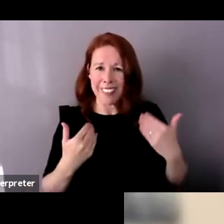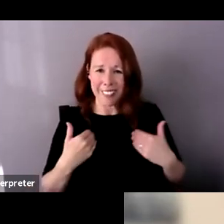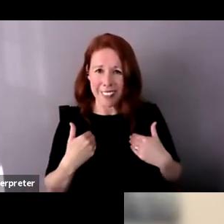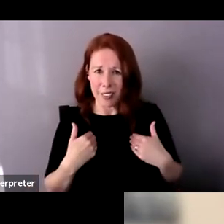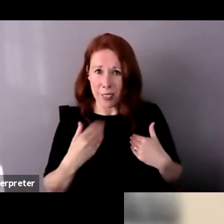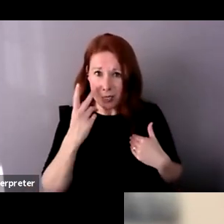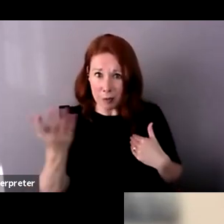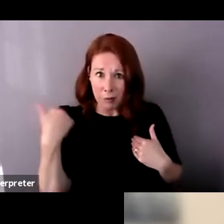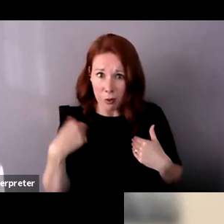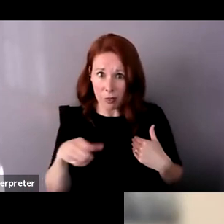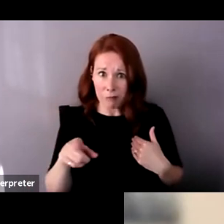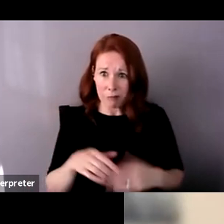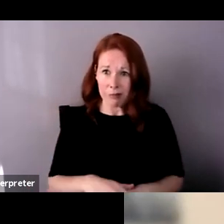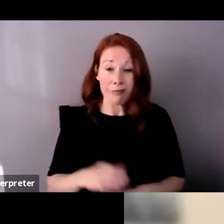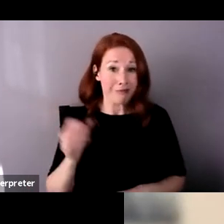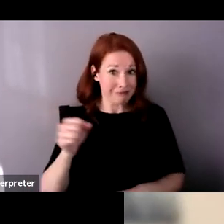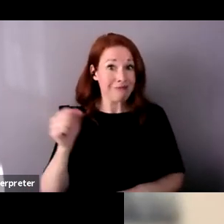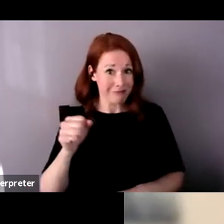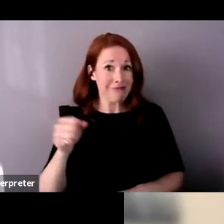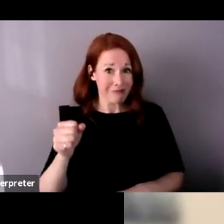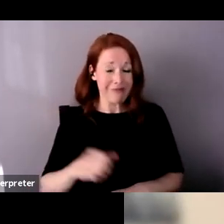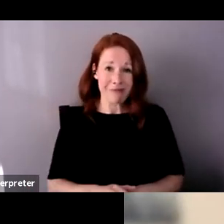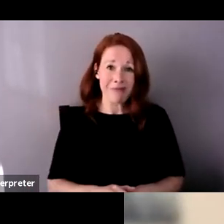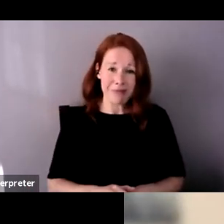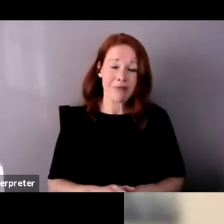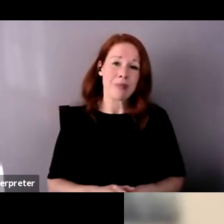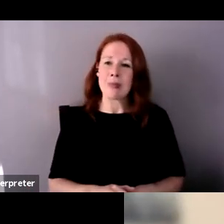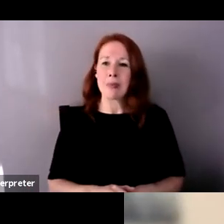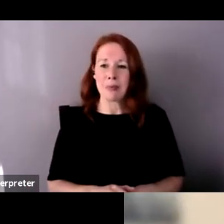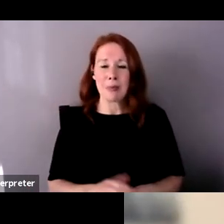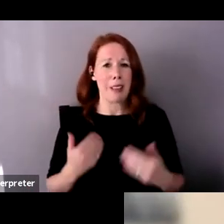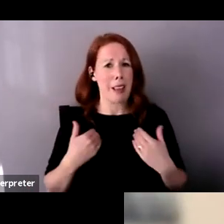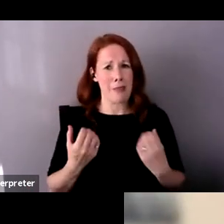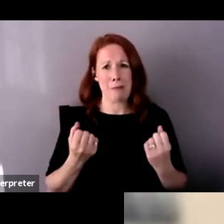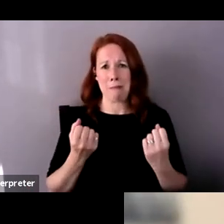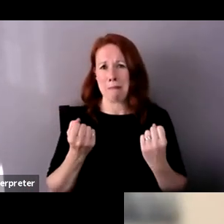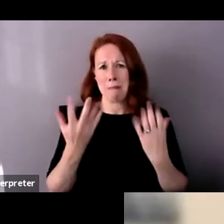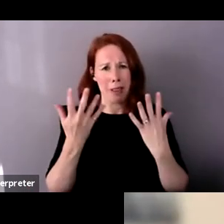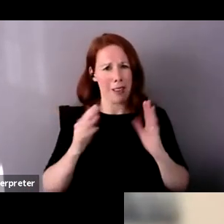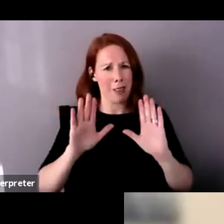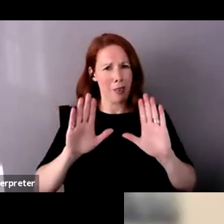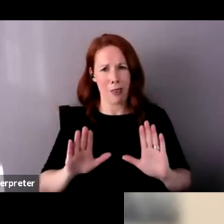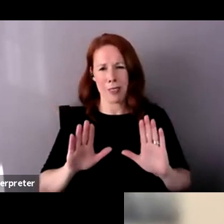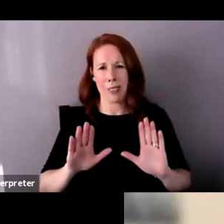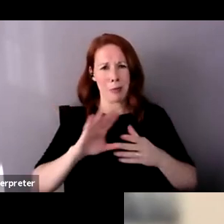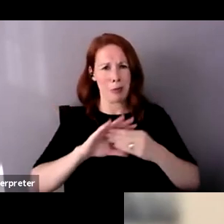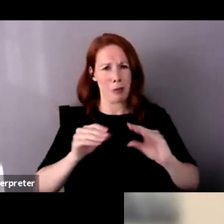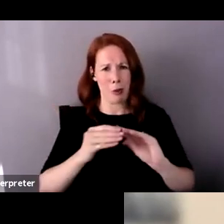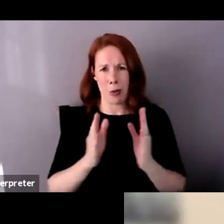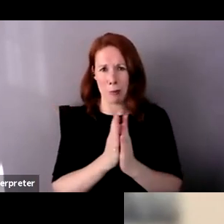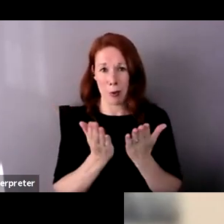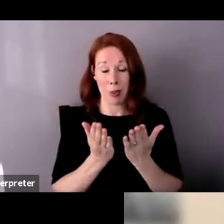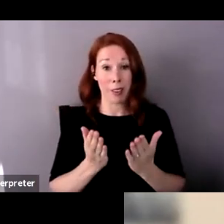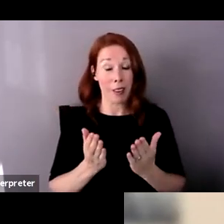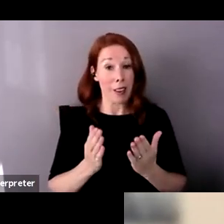every format. Yeah, absolutely. And there were actually many really awesome ones that came out when